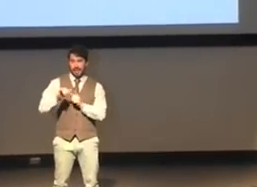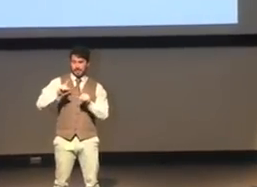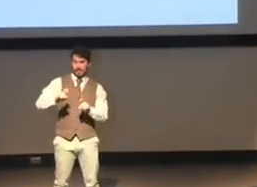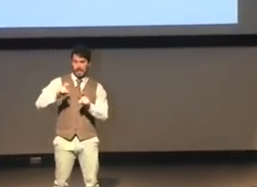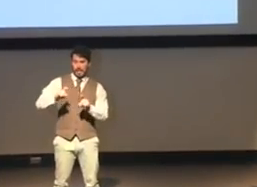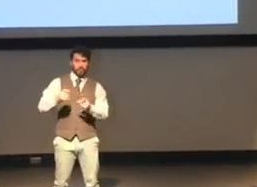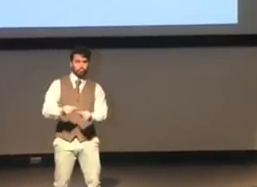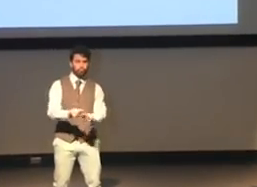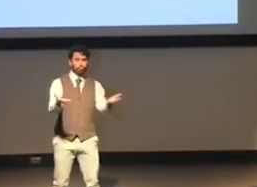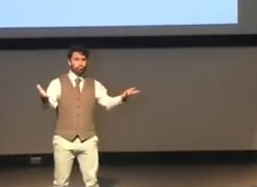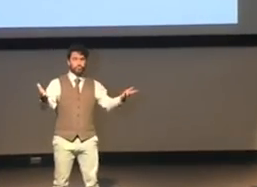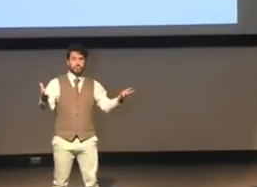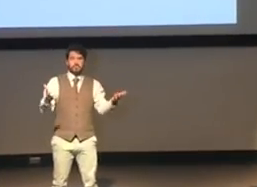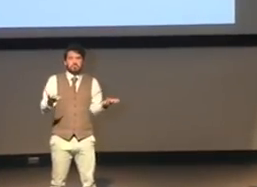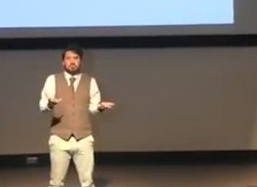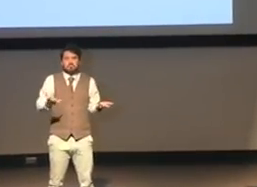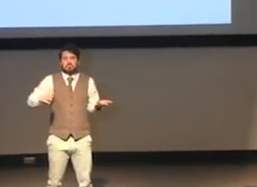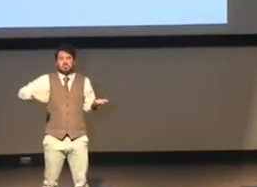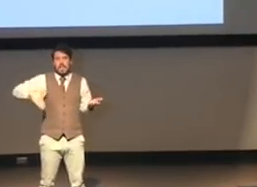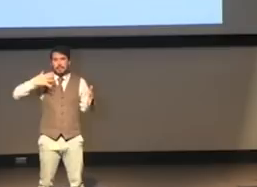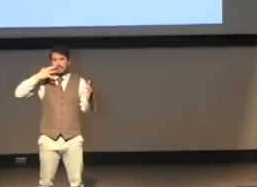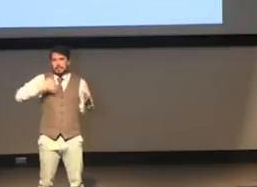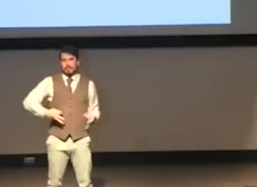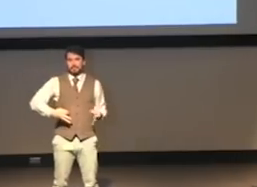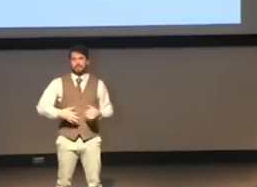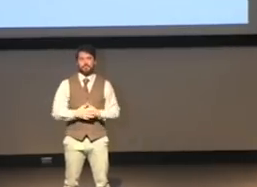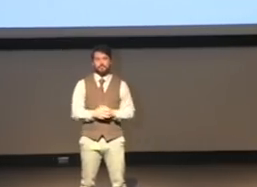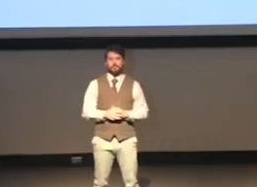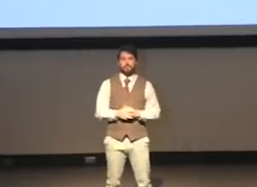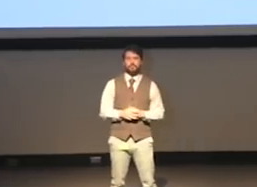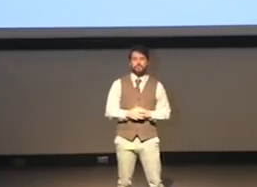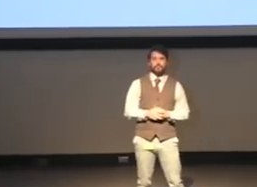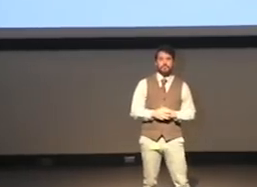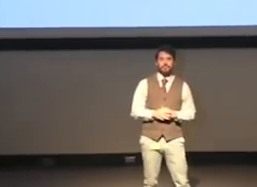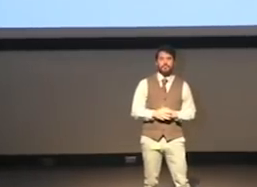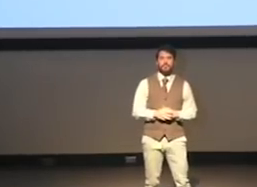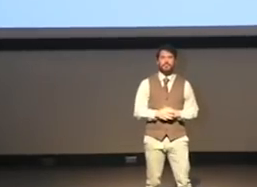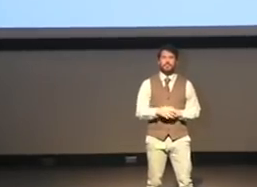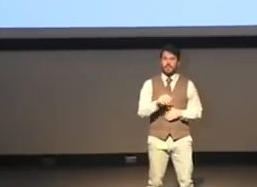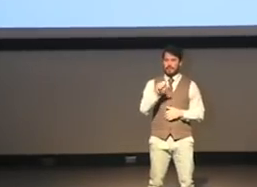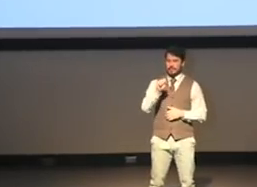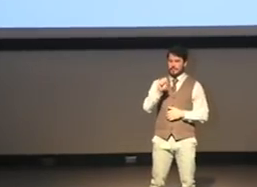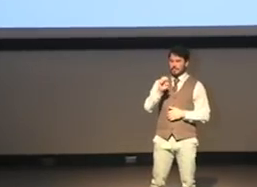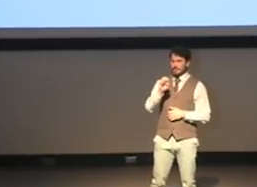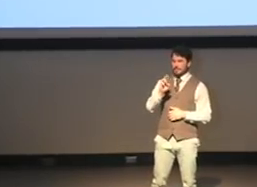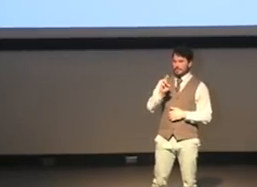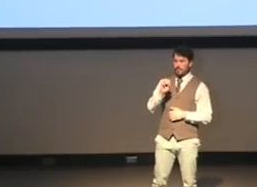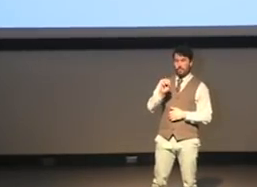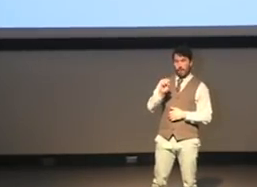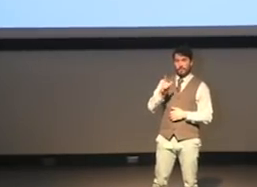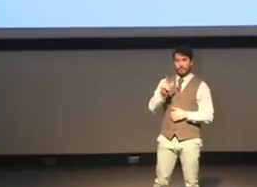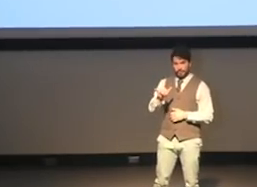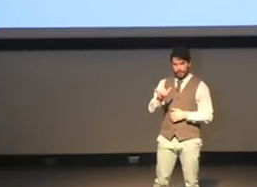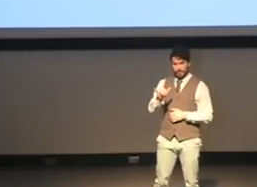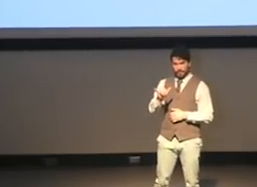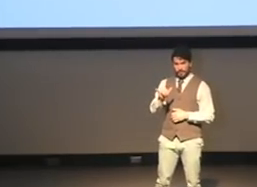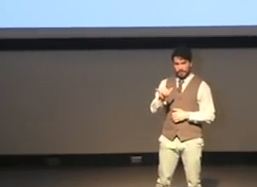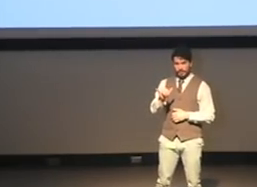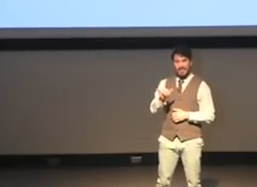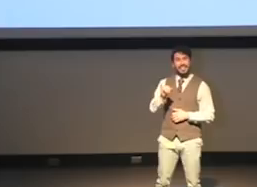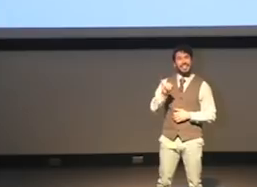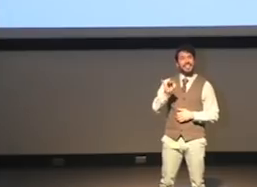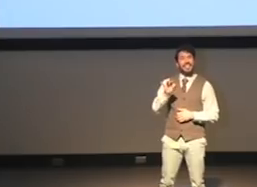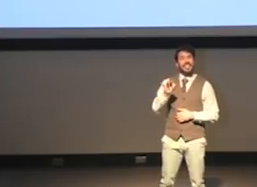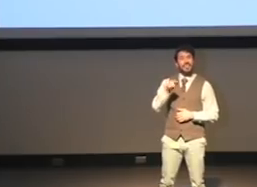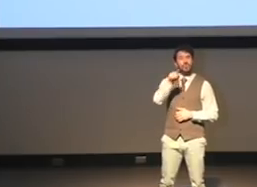be fully determined. But I do think that there is a role for serology to determine if you've been